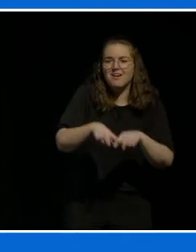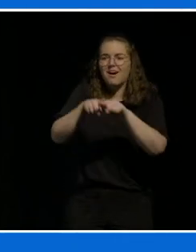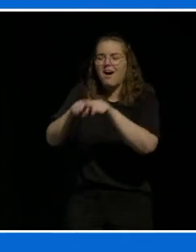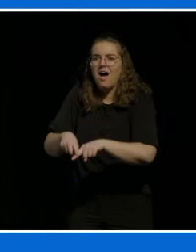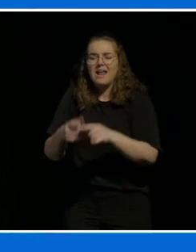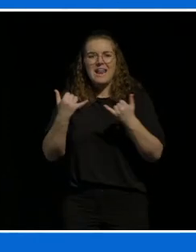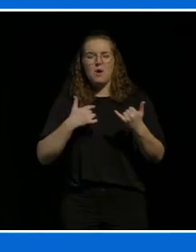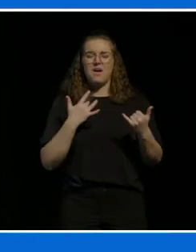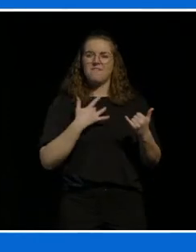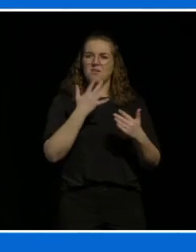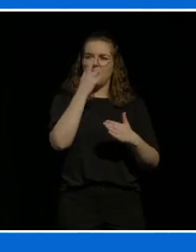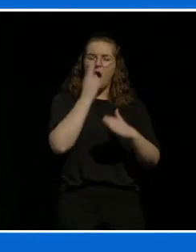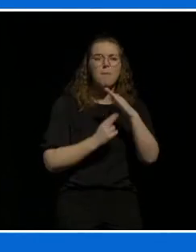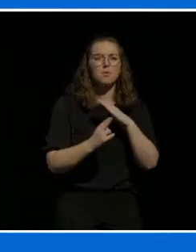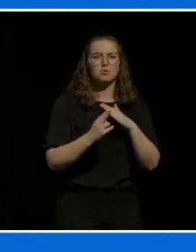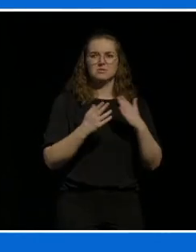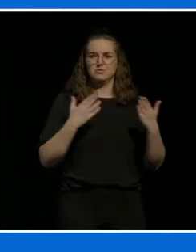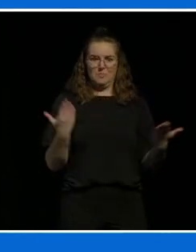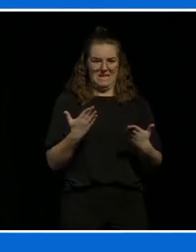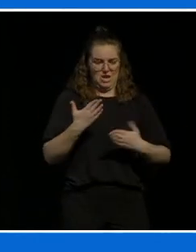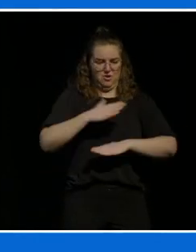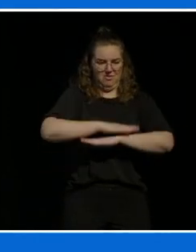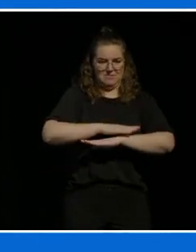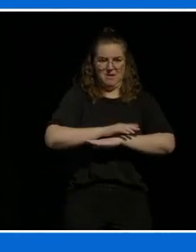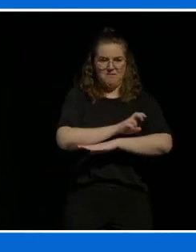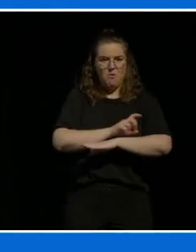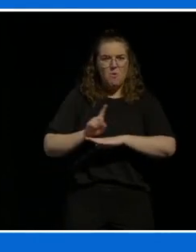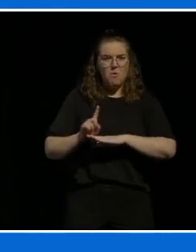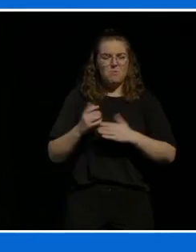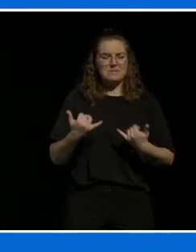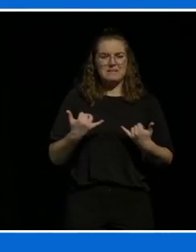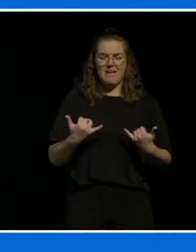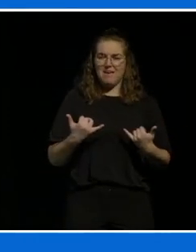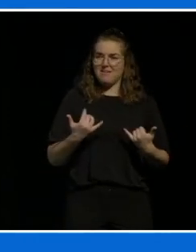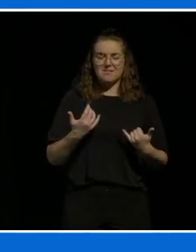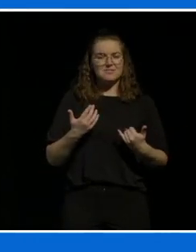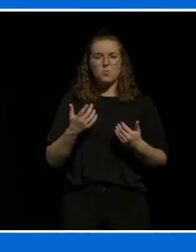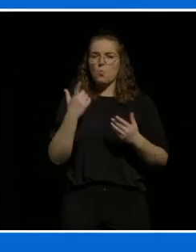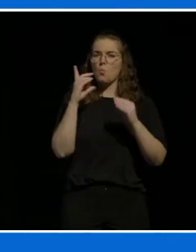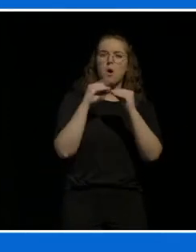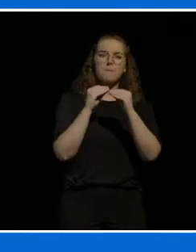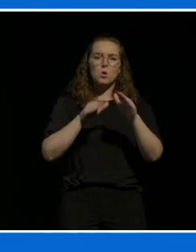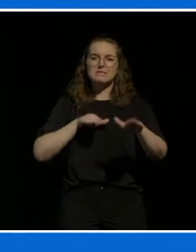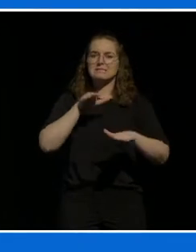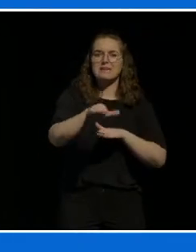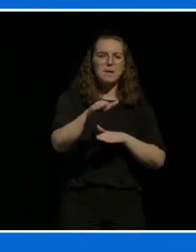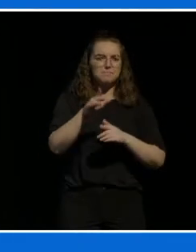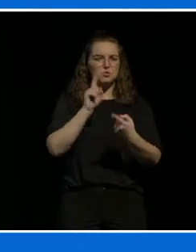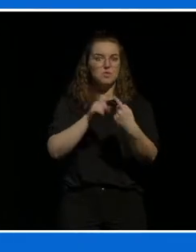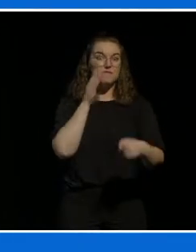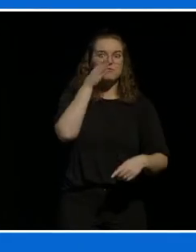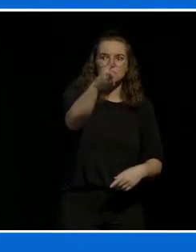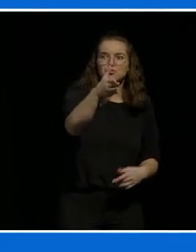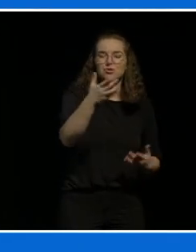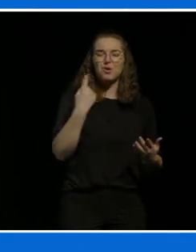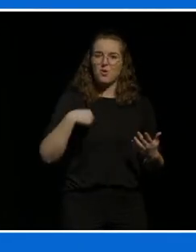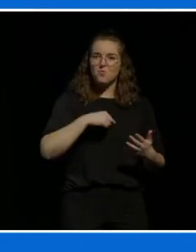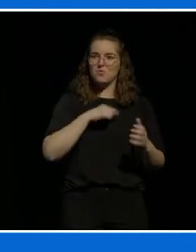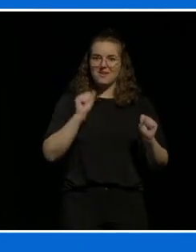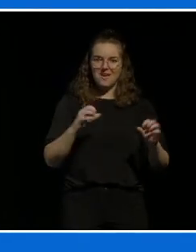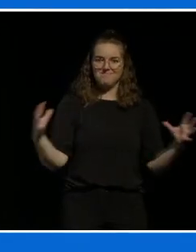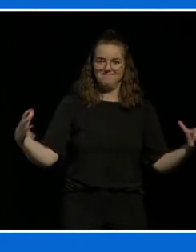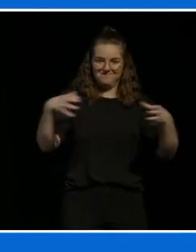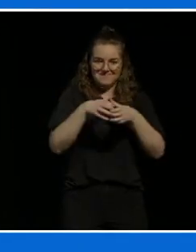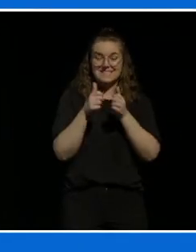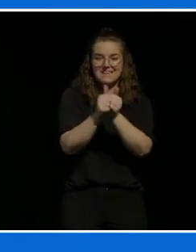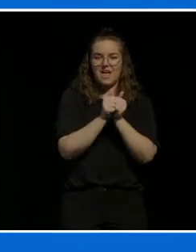be here today on this platform, because this is just another step towards the future and the world that we want to build, and we all get to do it together. I